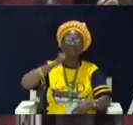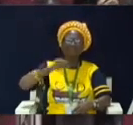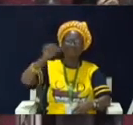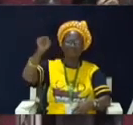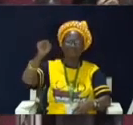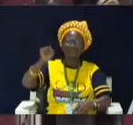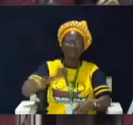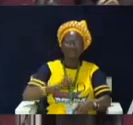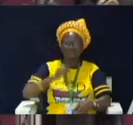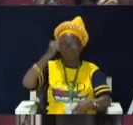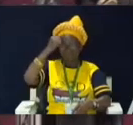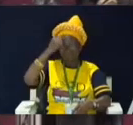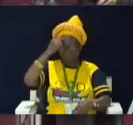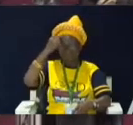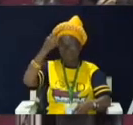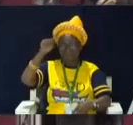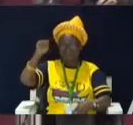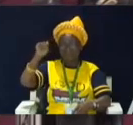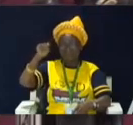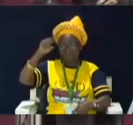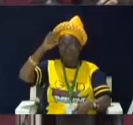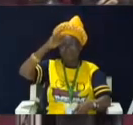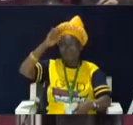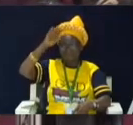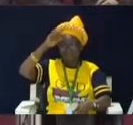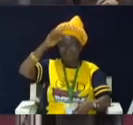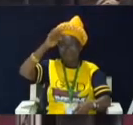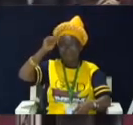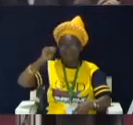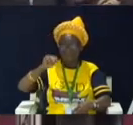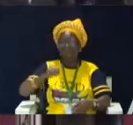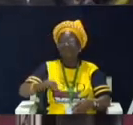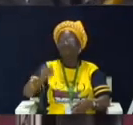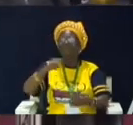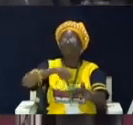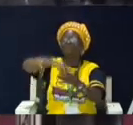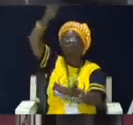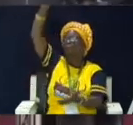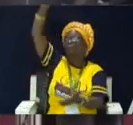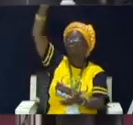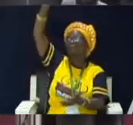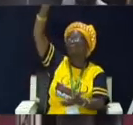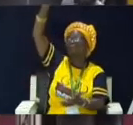I think the boys should jump on their feet and shout, praise the Lord.